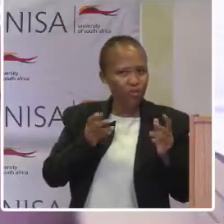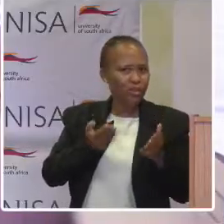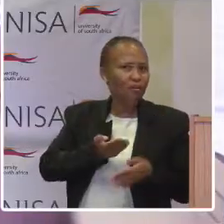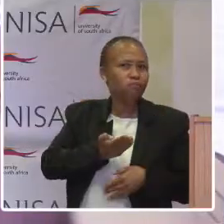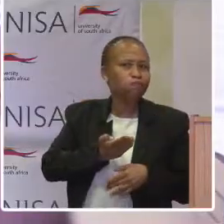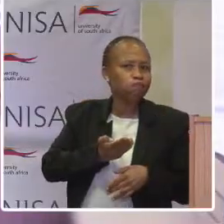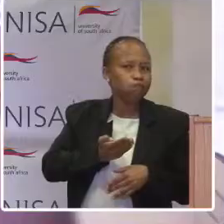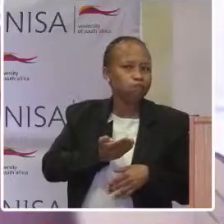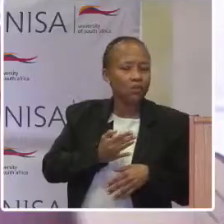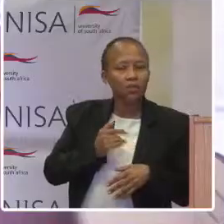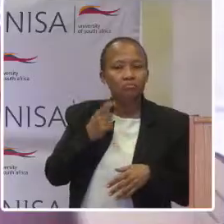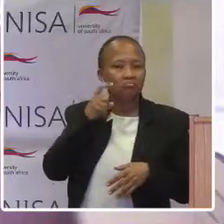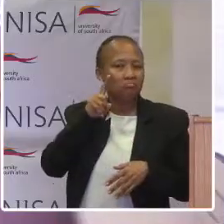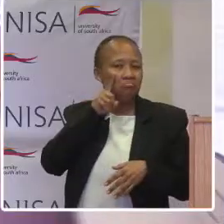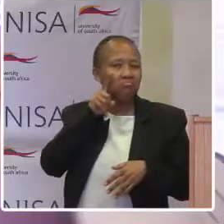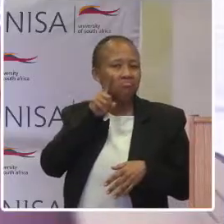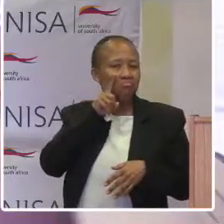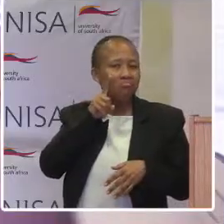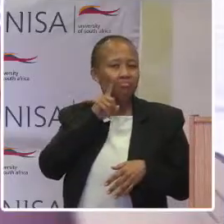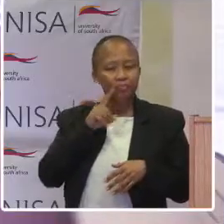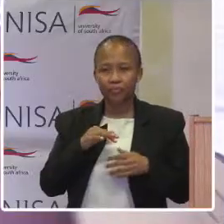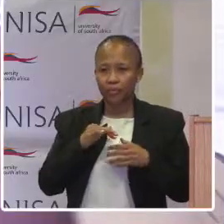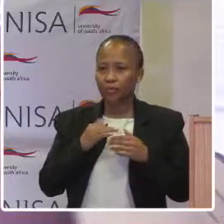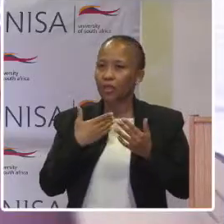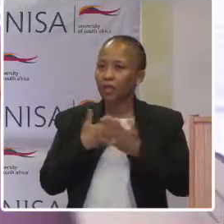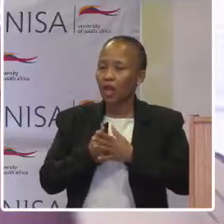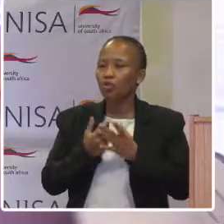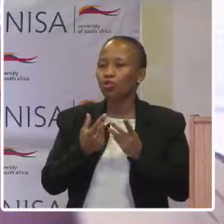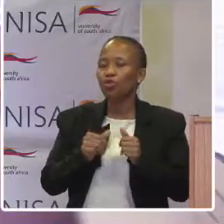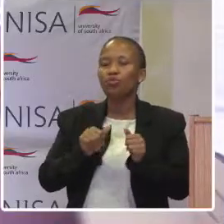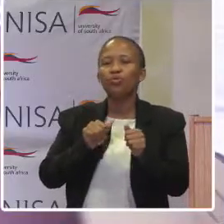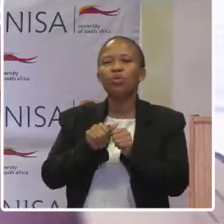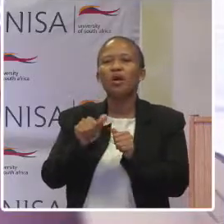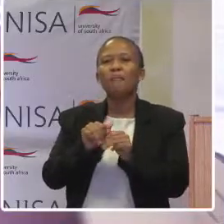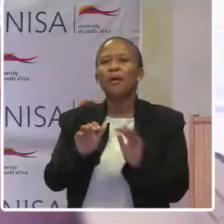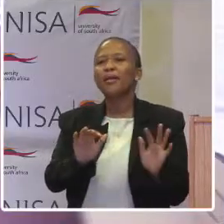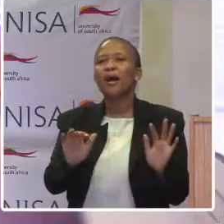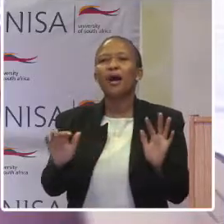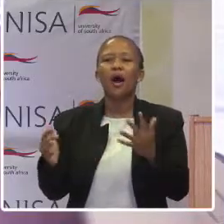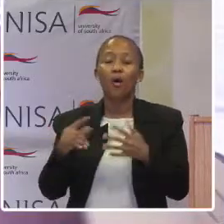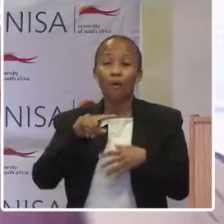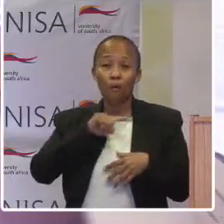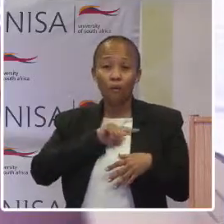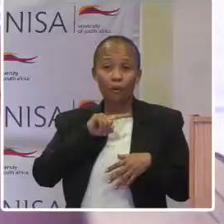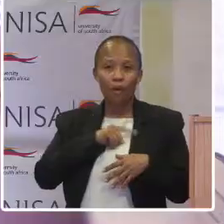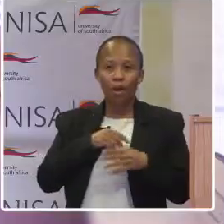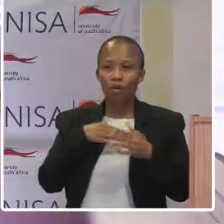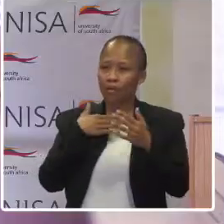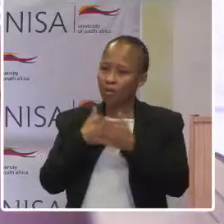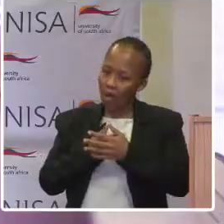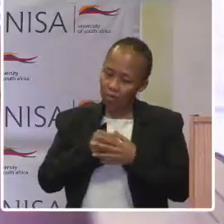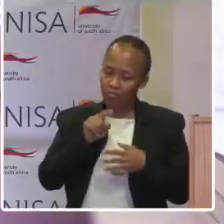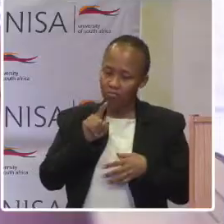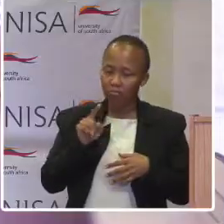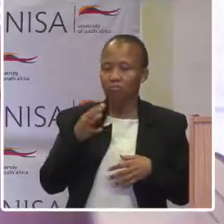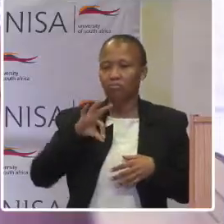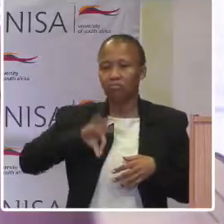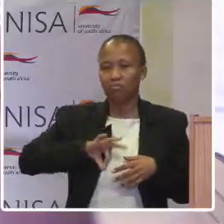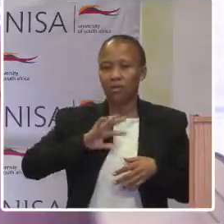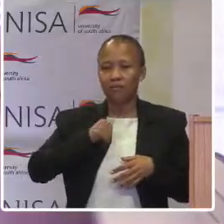at how can we do better in order for this to benefit us.